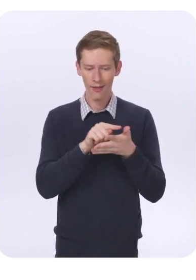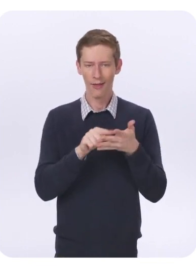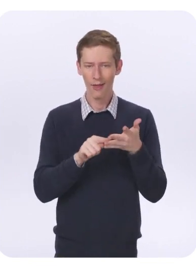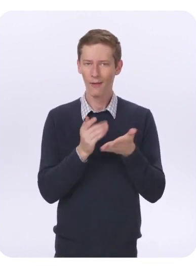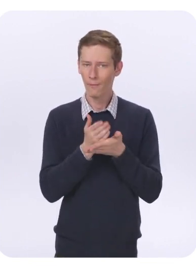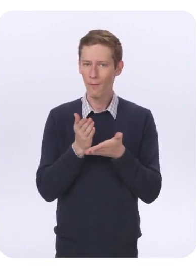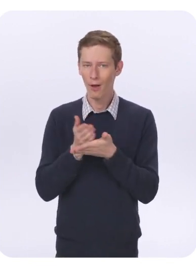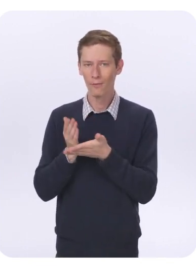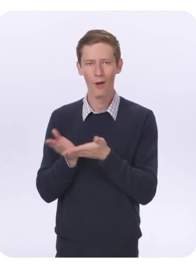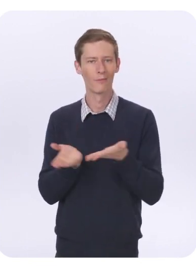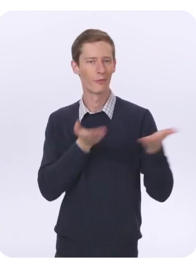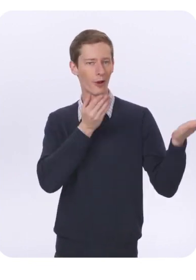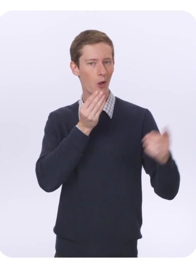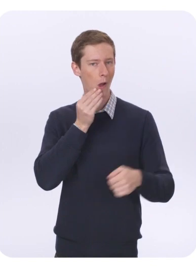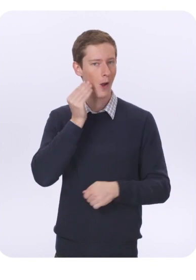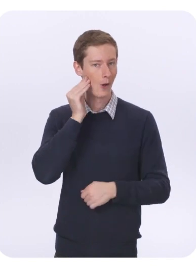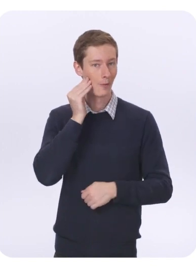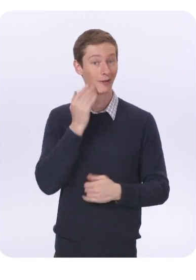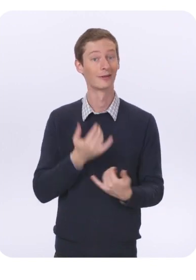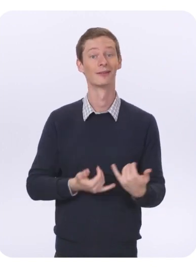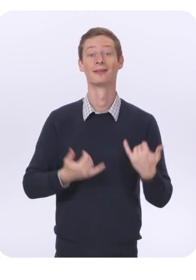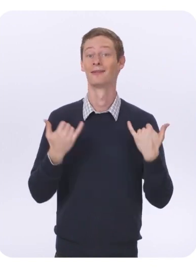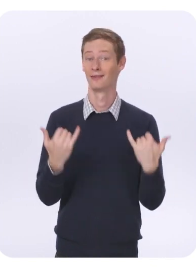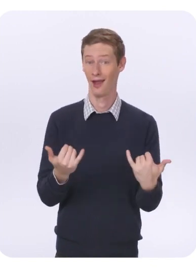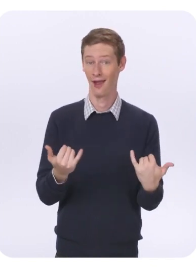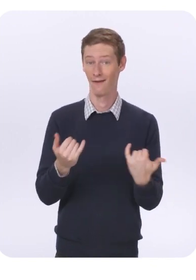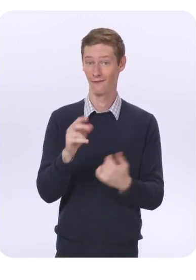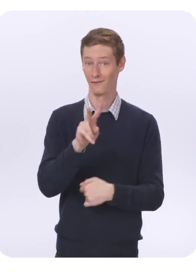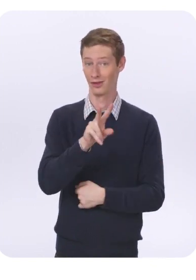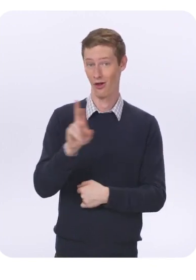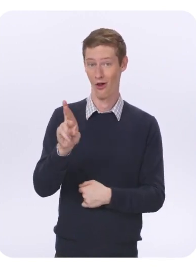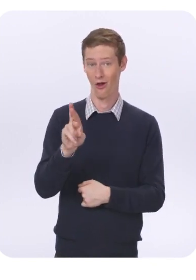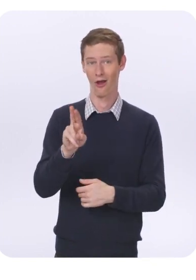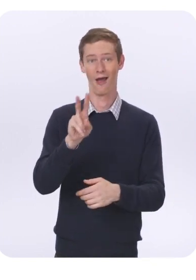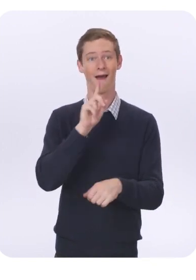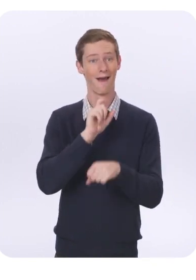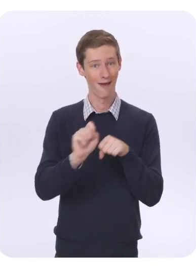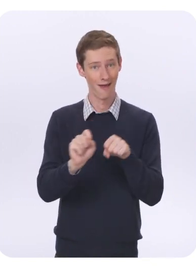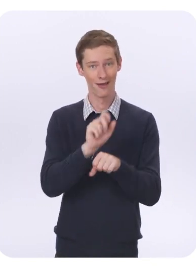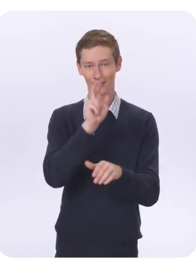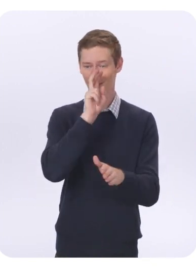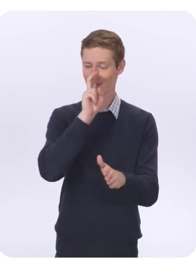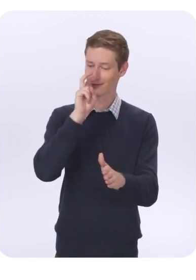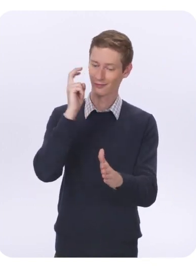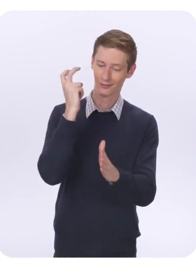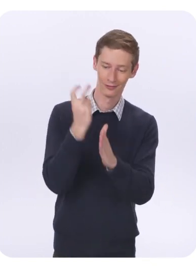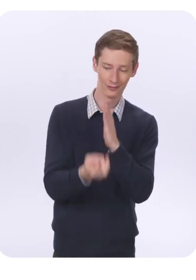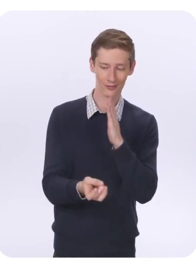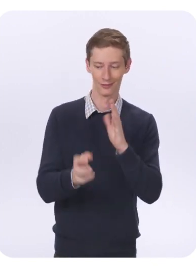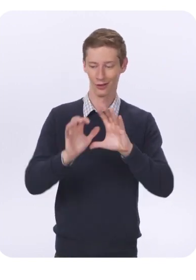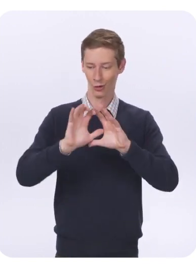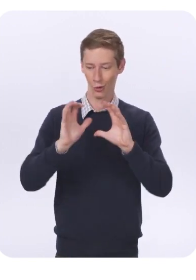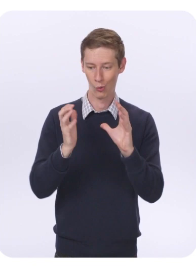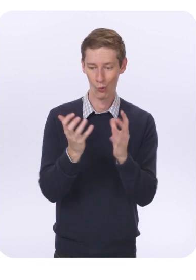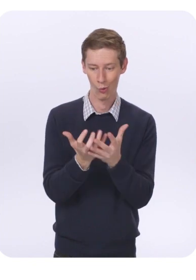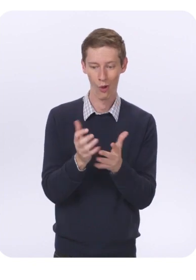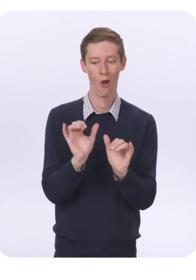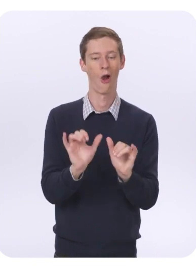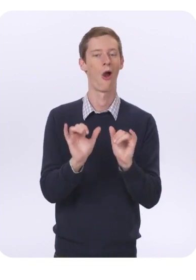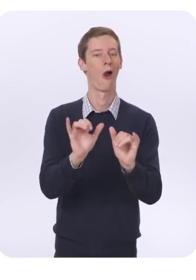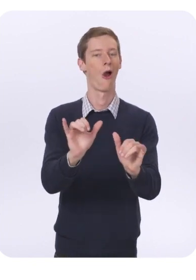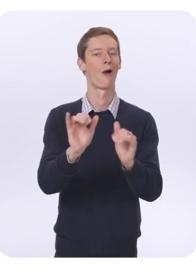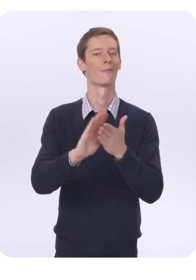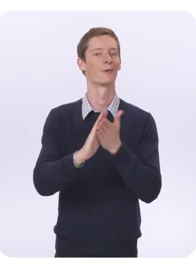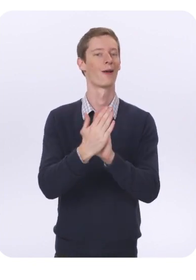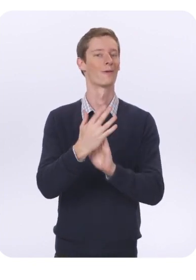home with them. Now, with VR, they are diving into our universe and they get to know it as an immersive